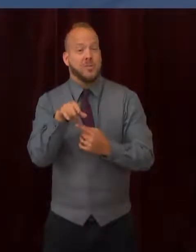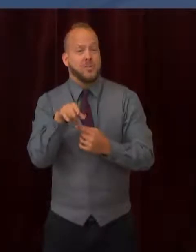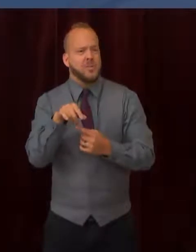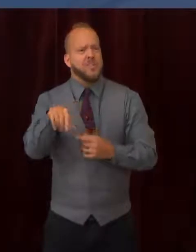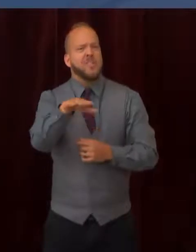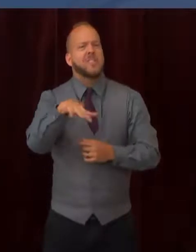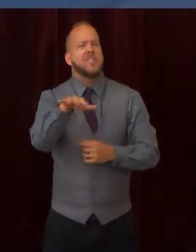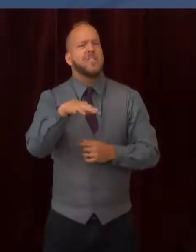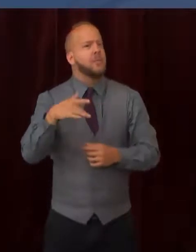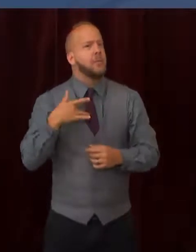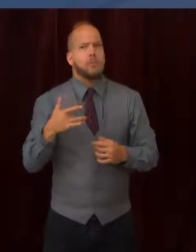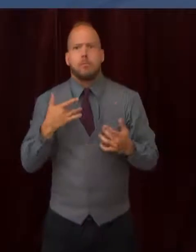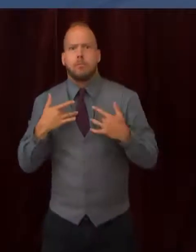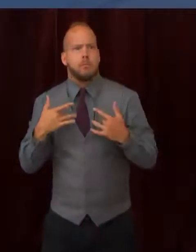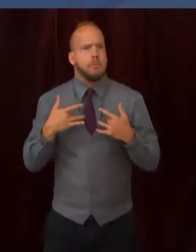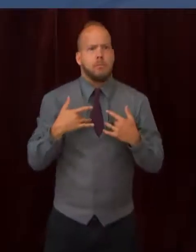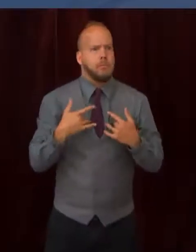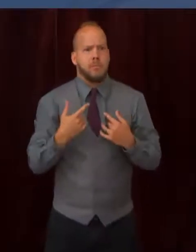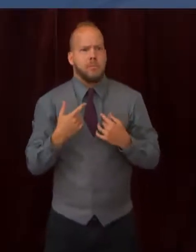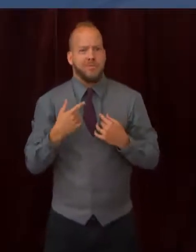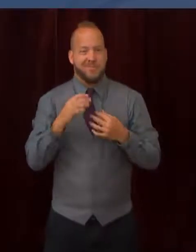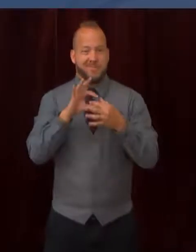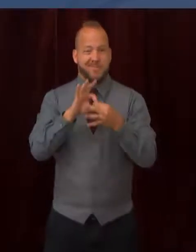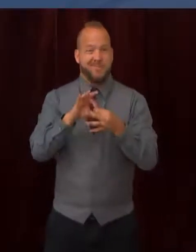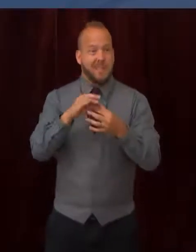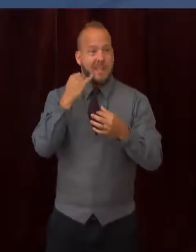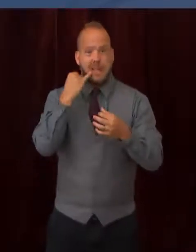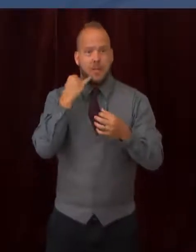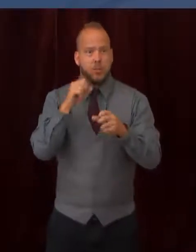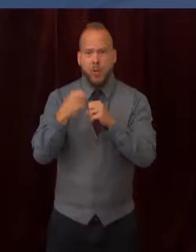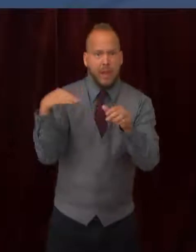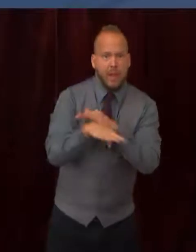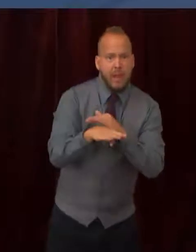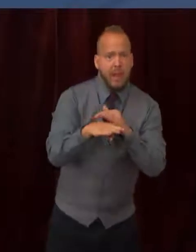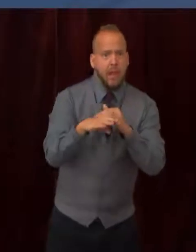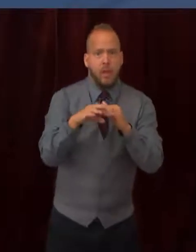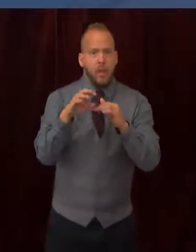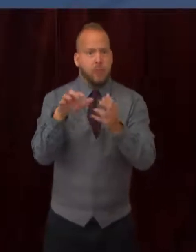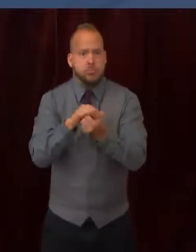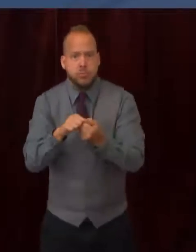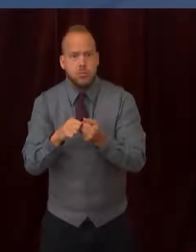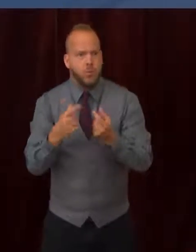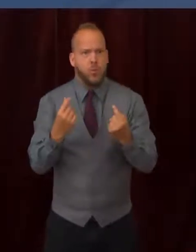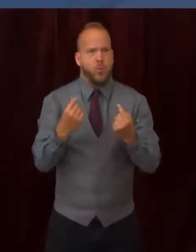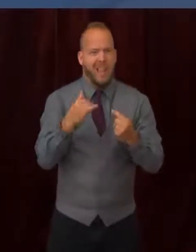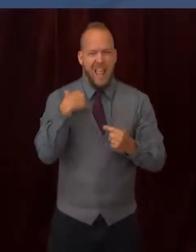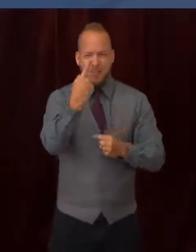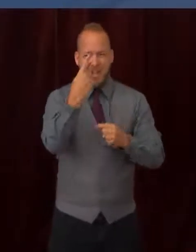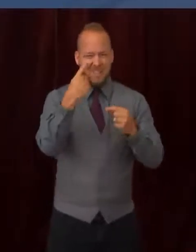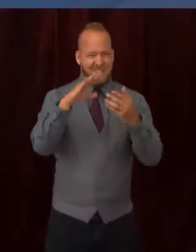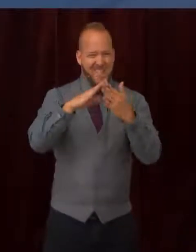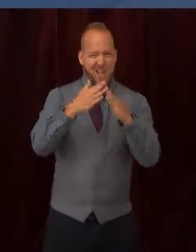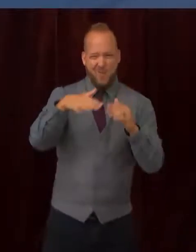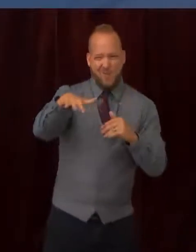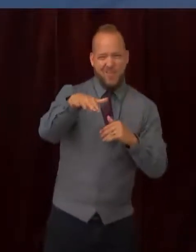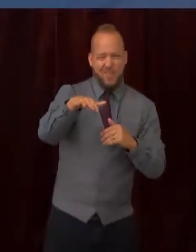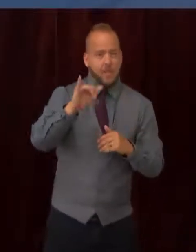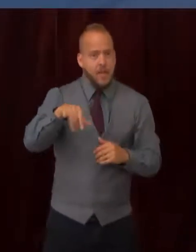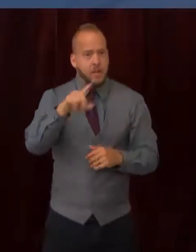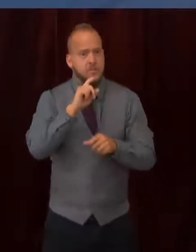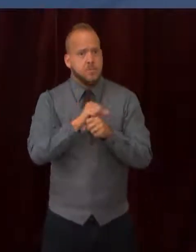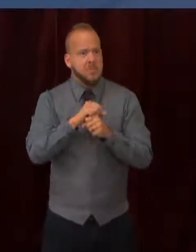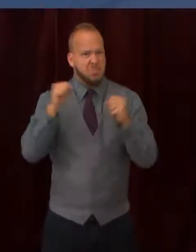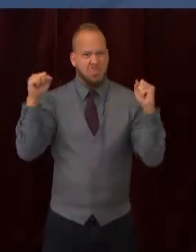down armed to the downtown area, and in the words of one, were to defend, observe, report, and assist law